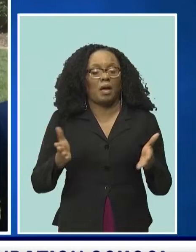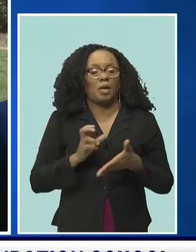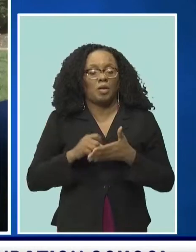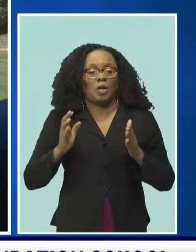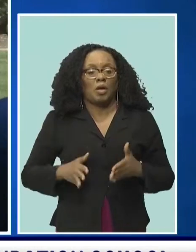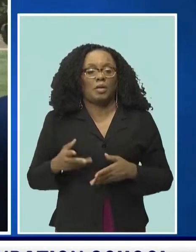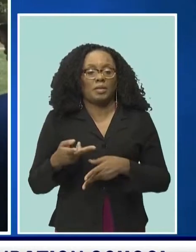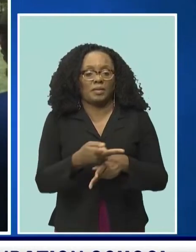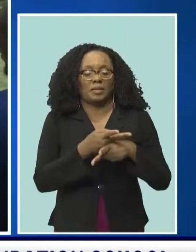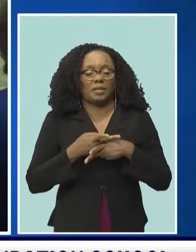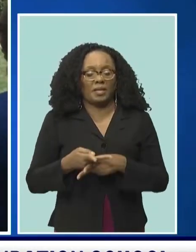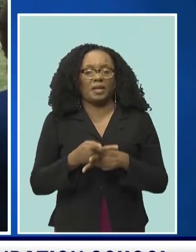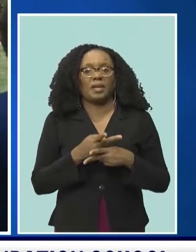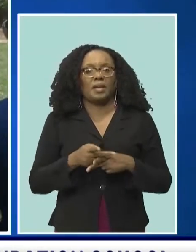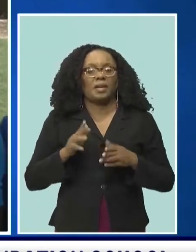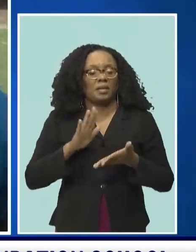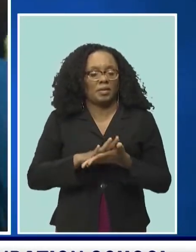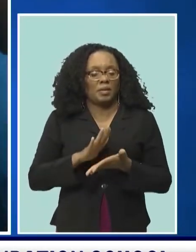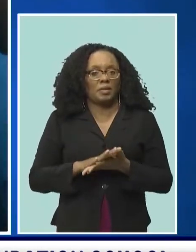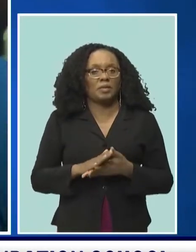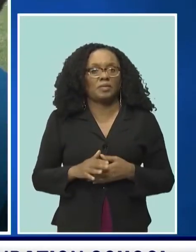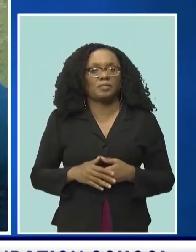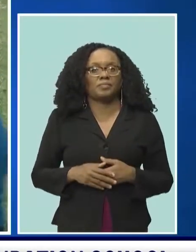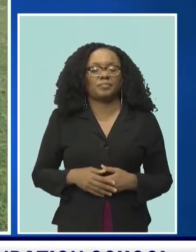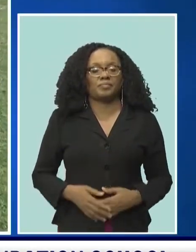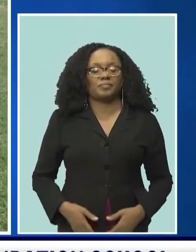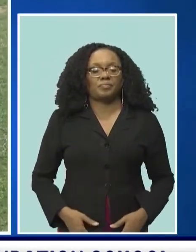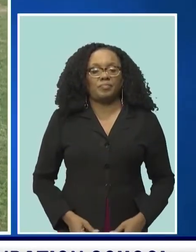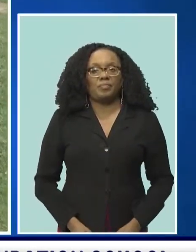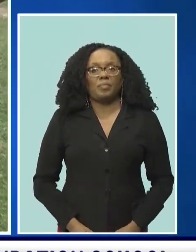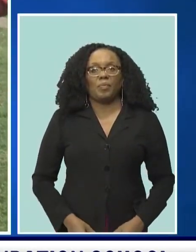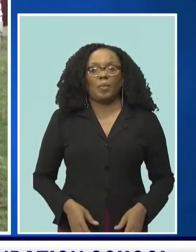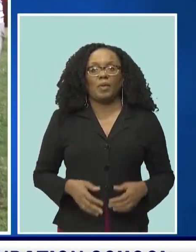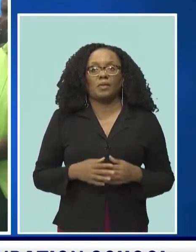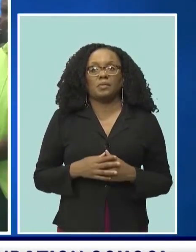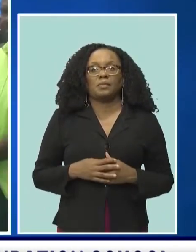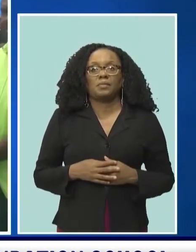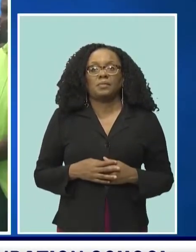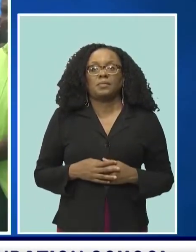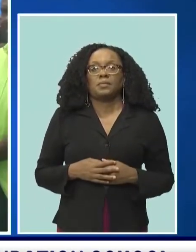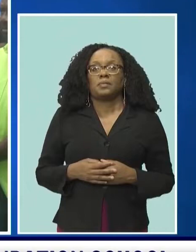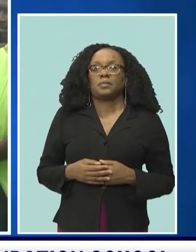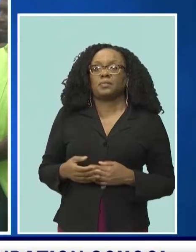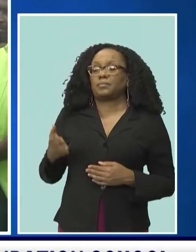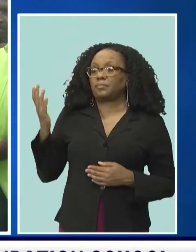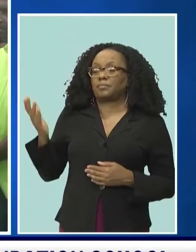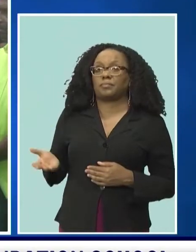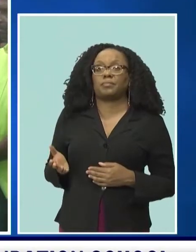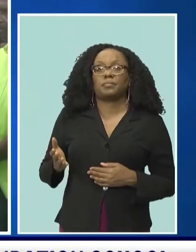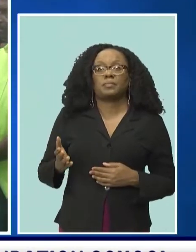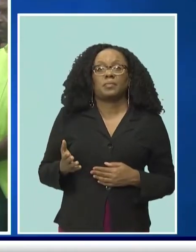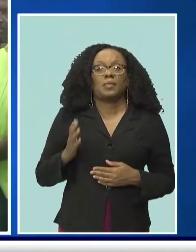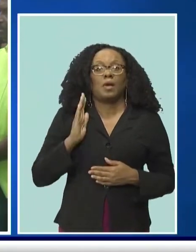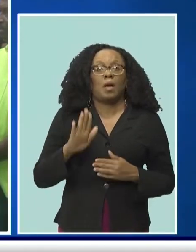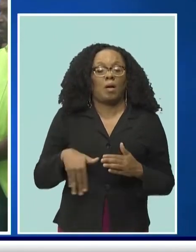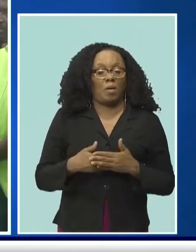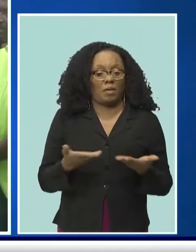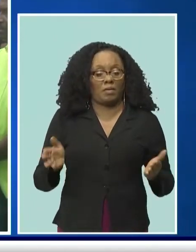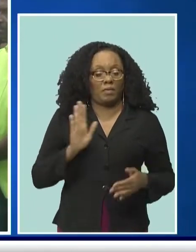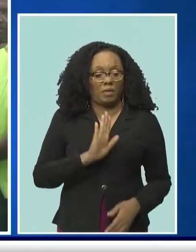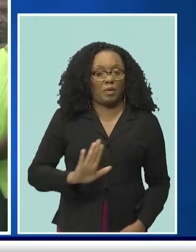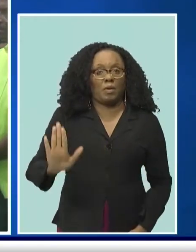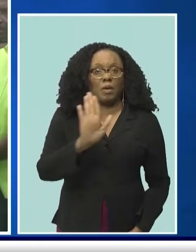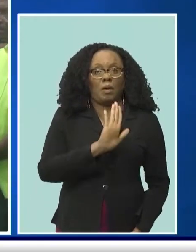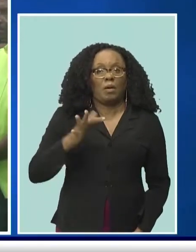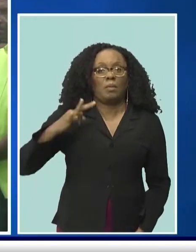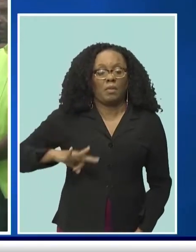look after the gift they've been granted. This is done for your benefit primarily. This is for you, and this is